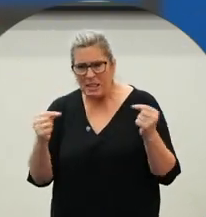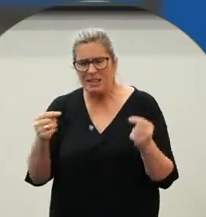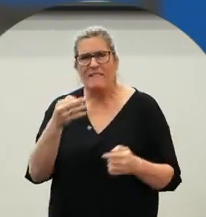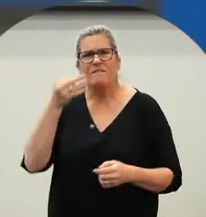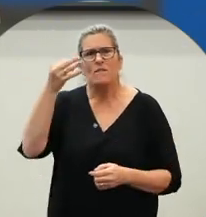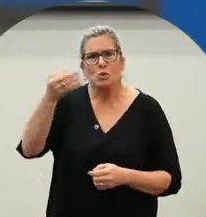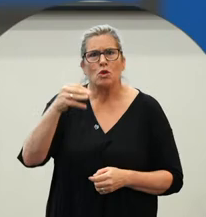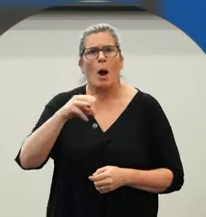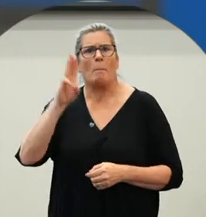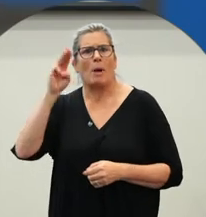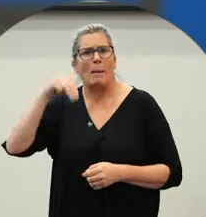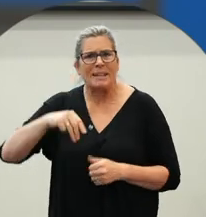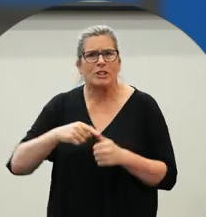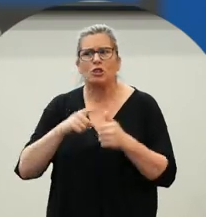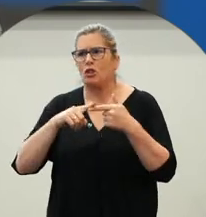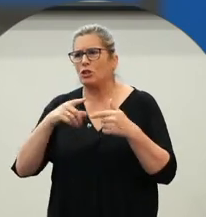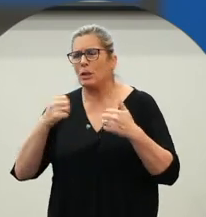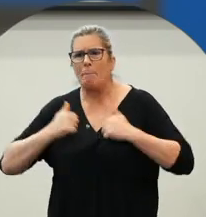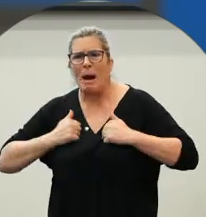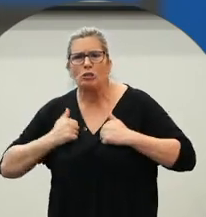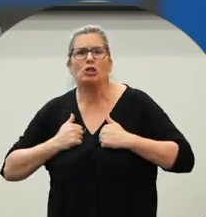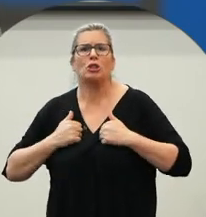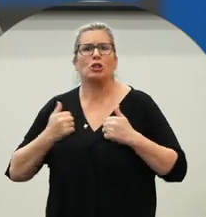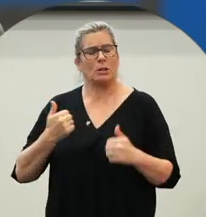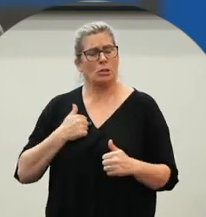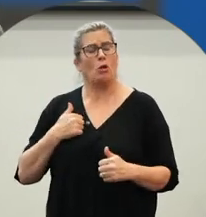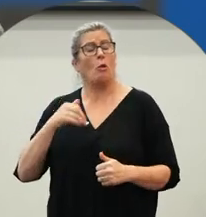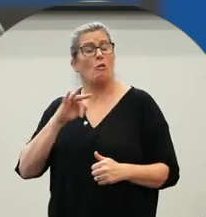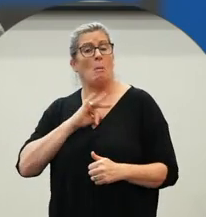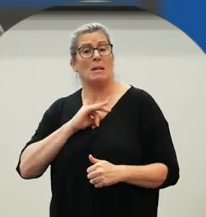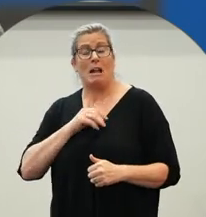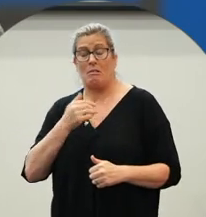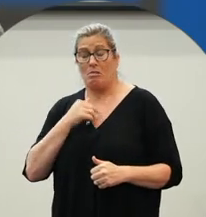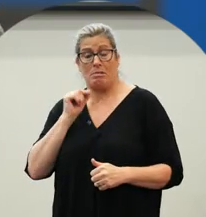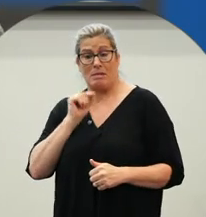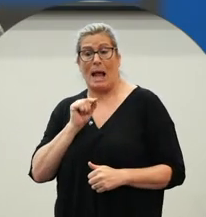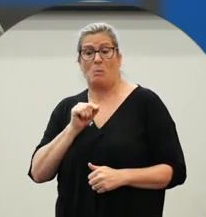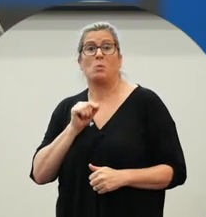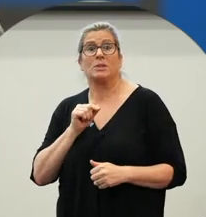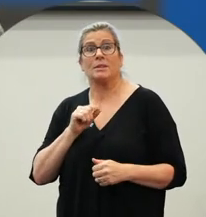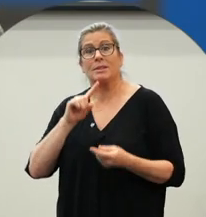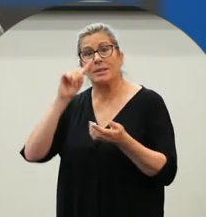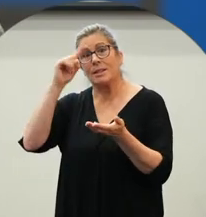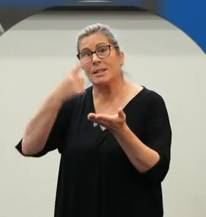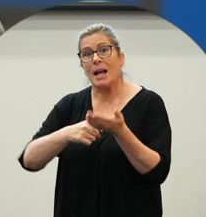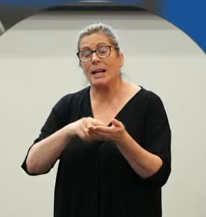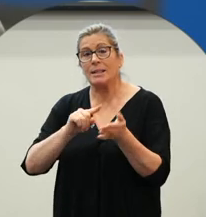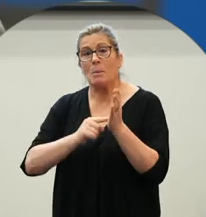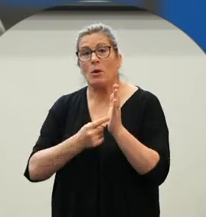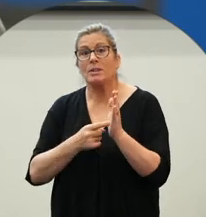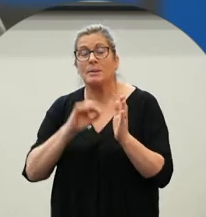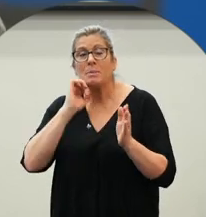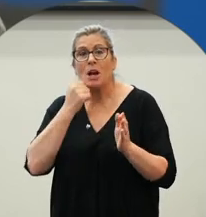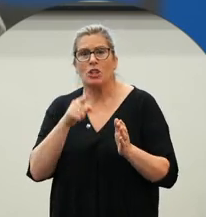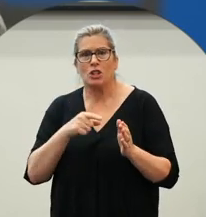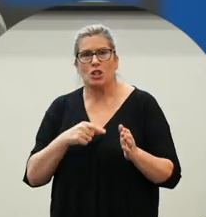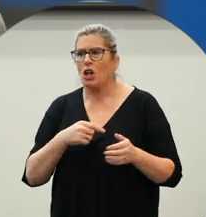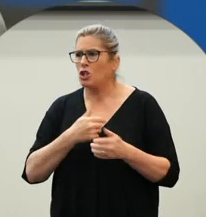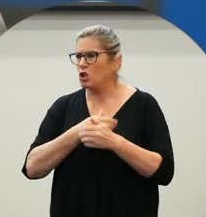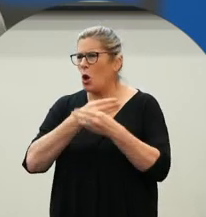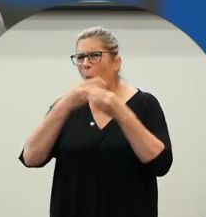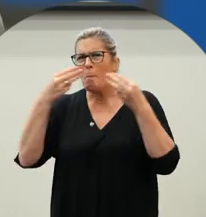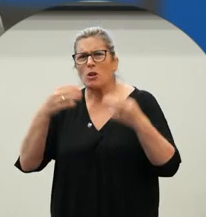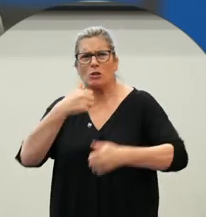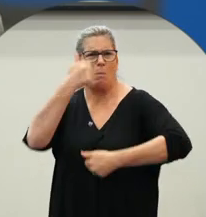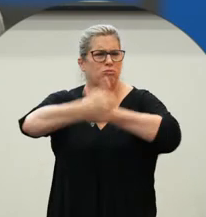barristers and so on. So they took that stand. And to me, that was the deciding point on, because she got so much praise and